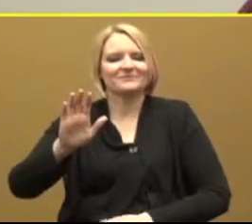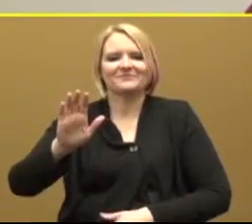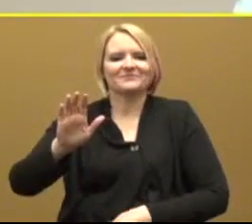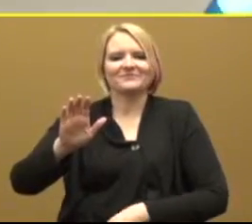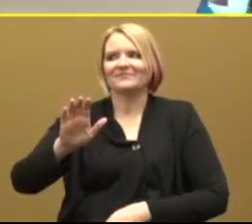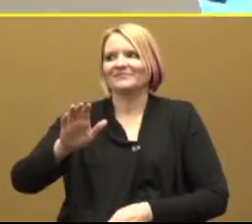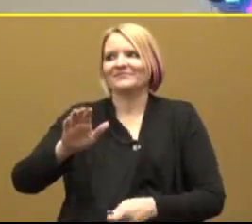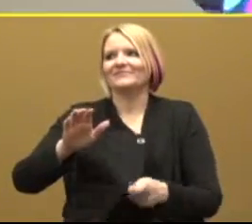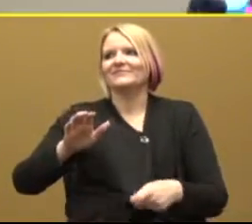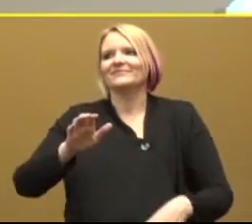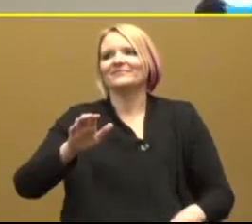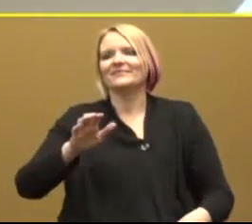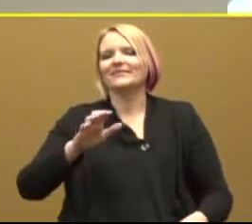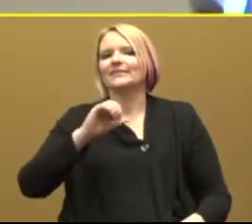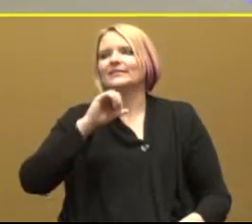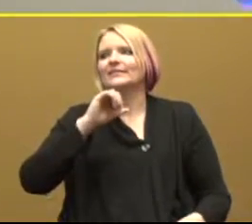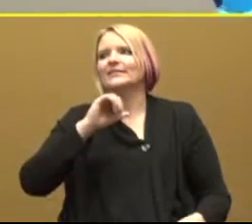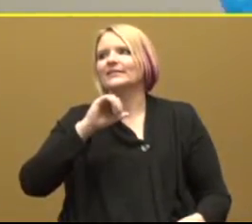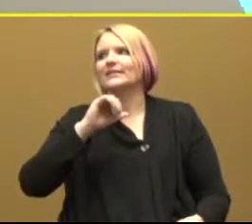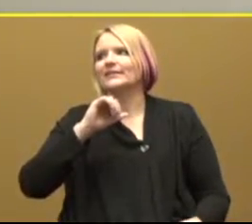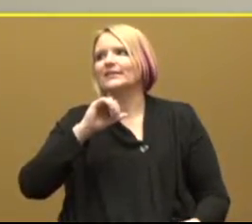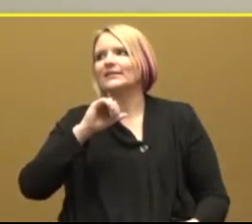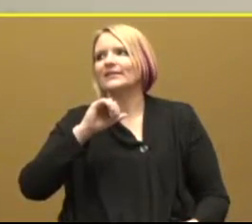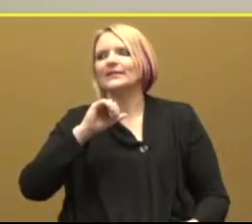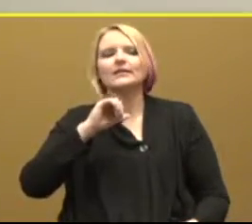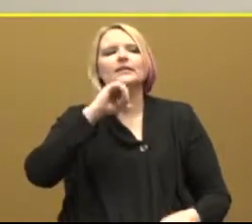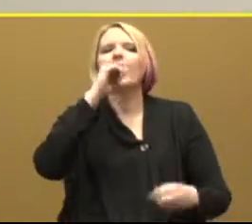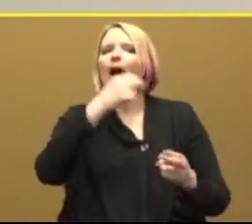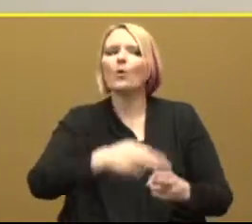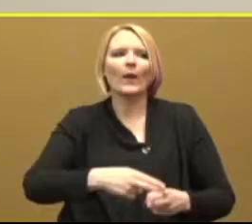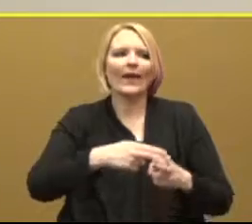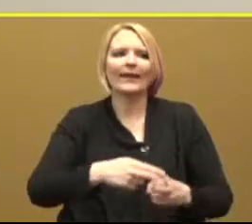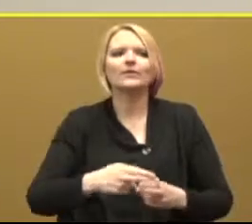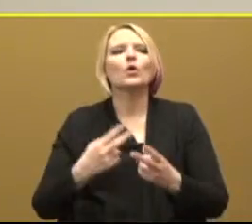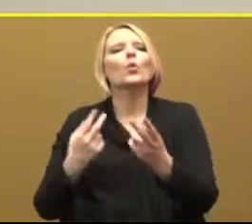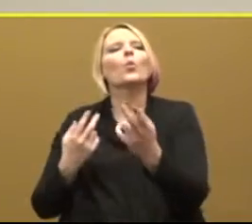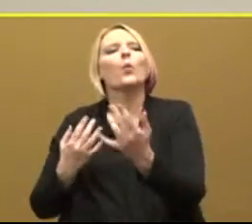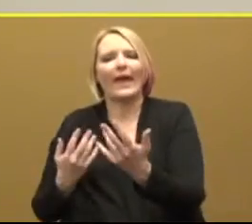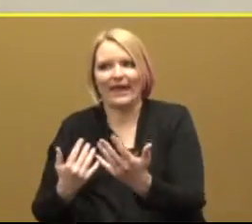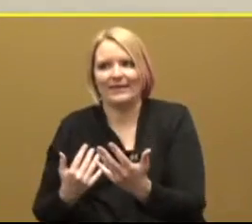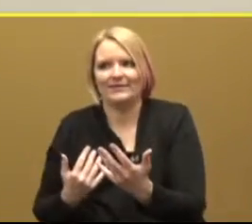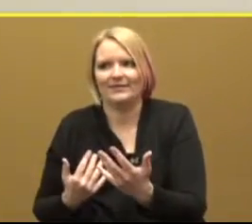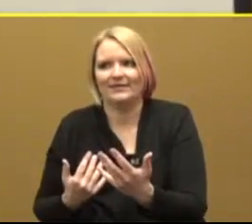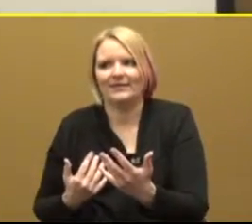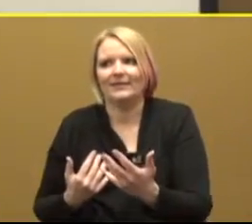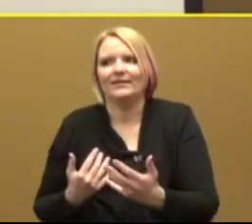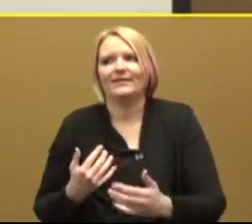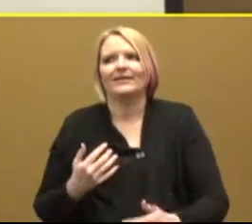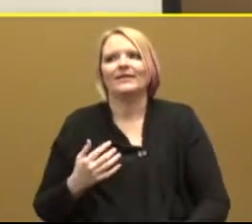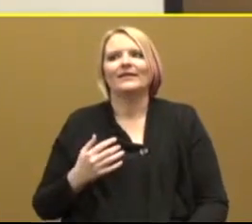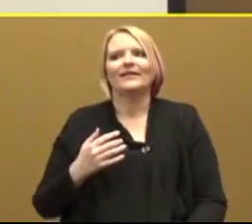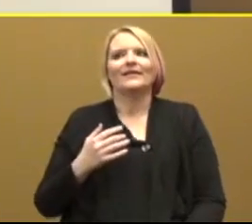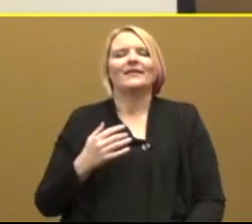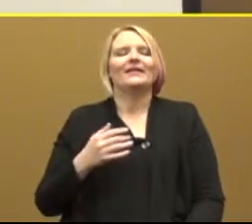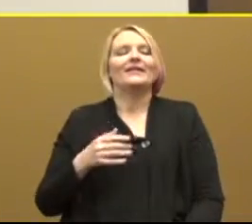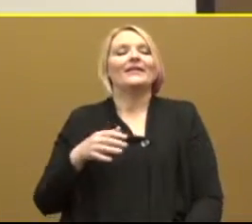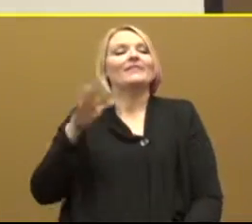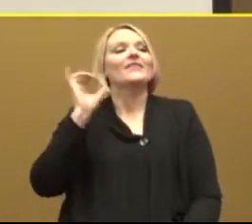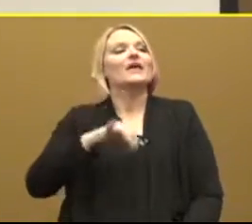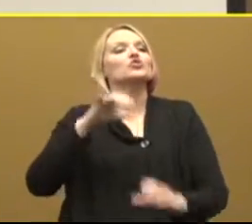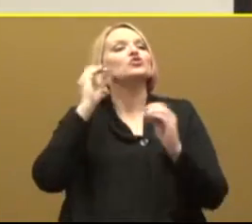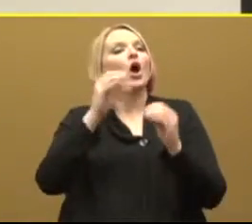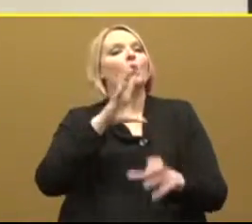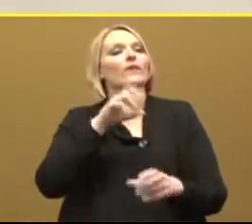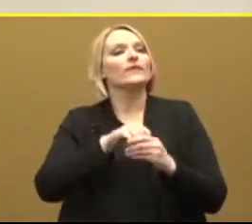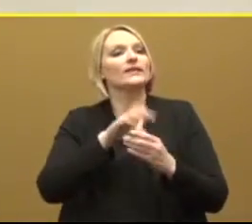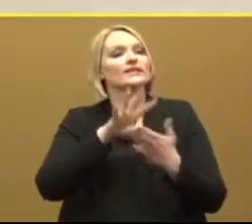wrong direction. Yes, not wait. Wait. Weight chairs. This is taught within a schedule.